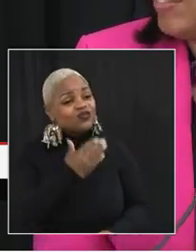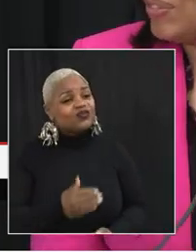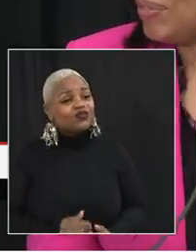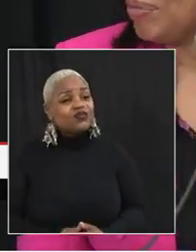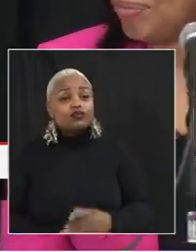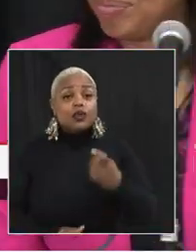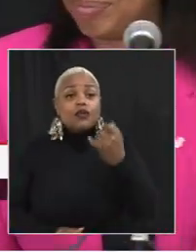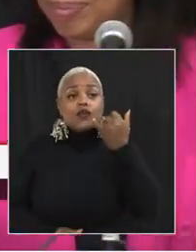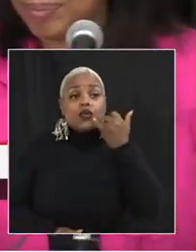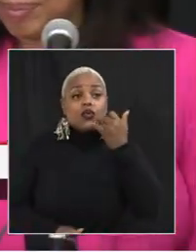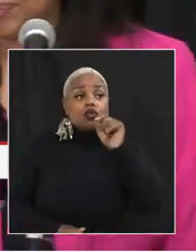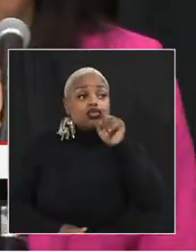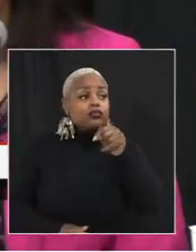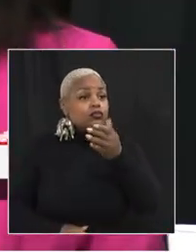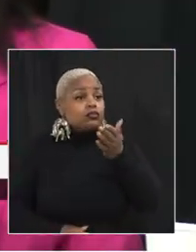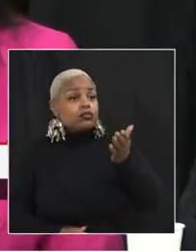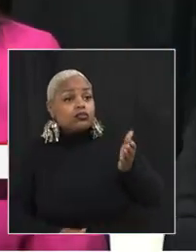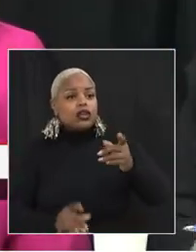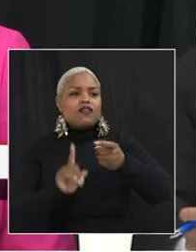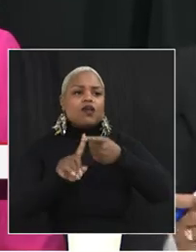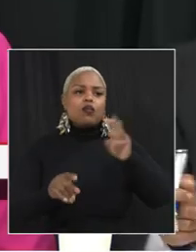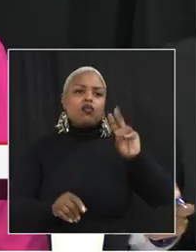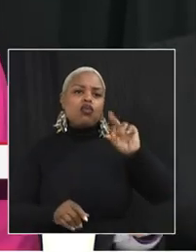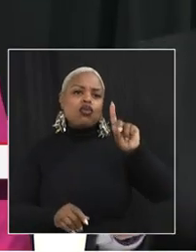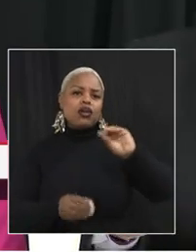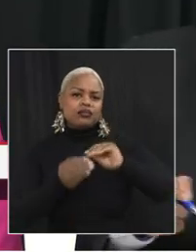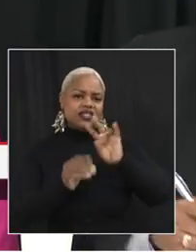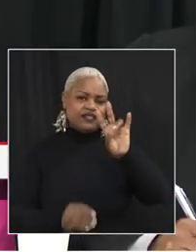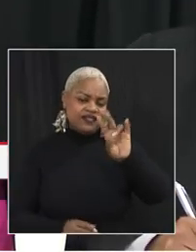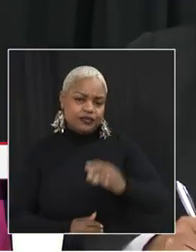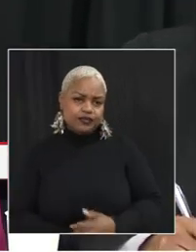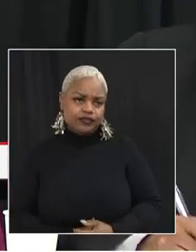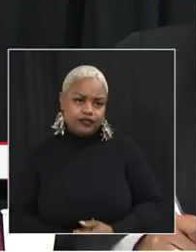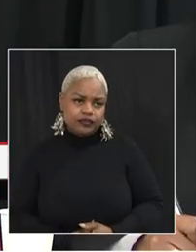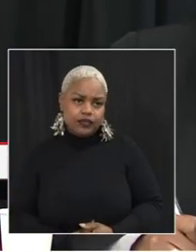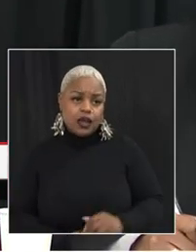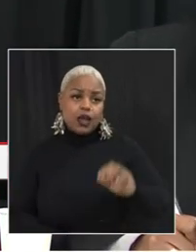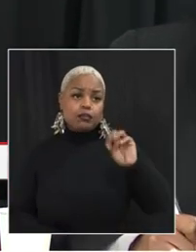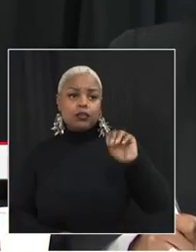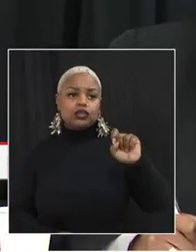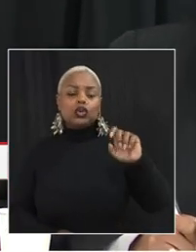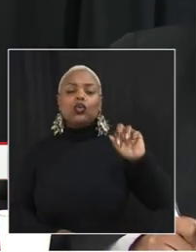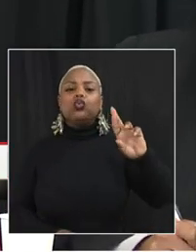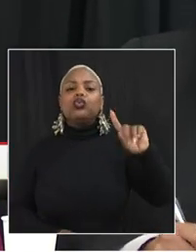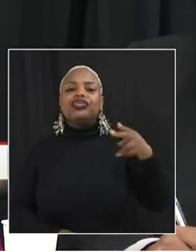question. This one is from Ward 7, Miss Ruth Harris.